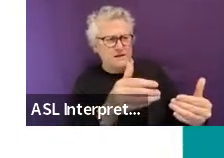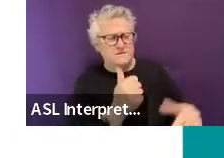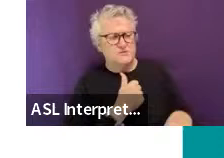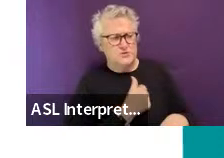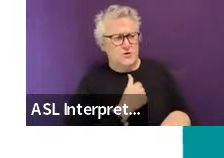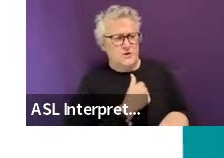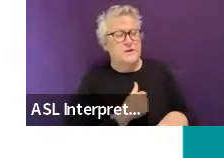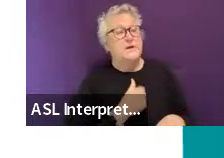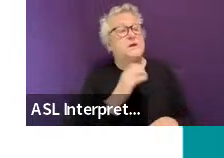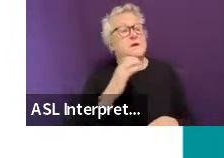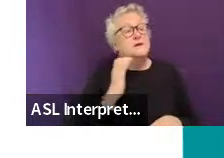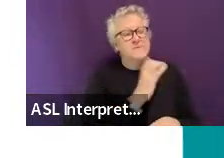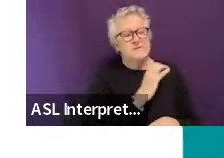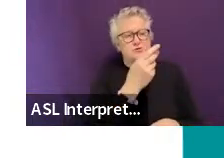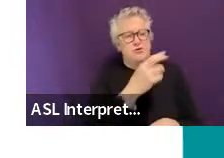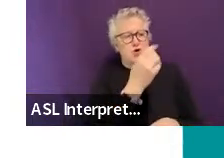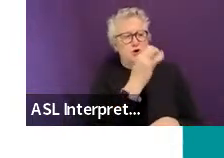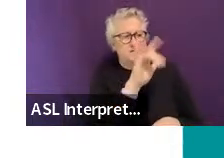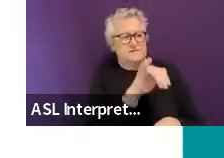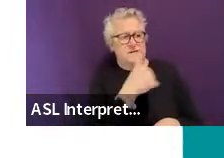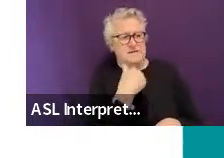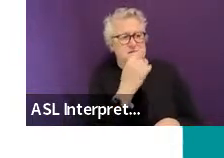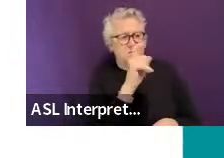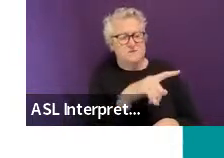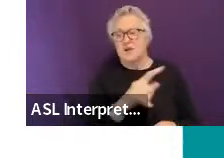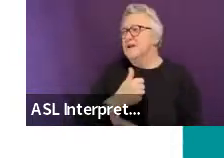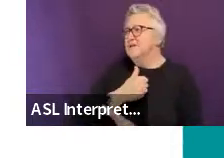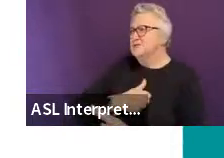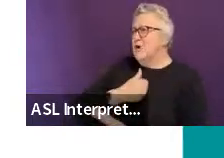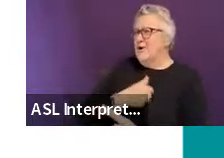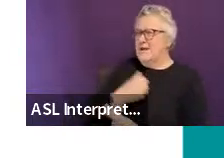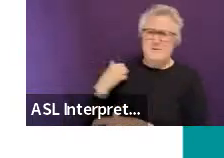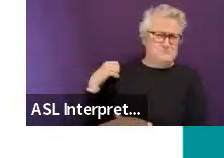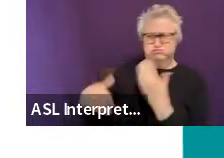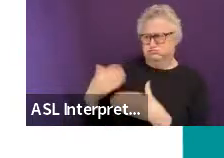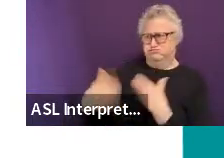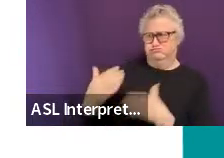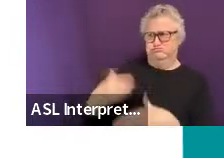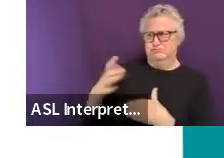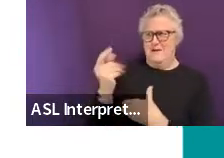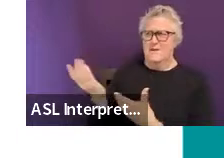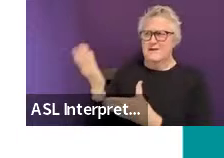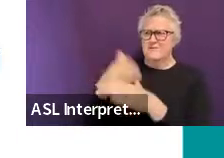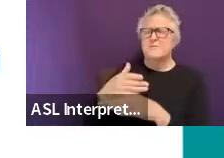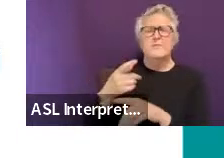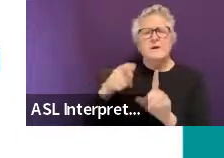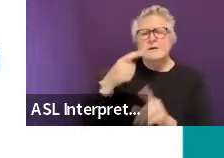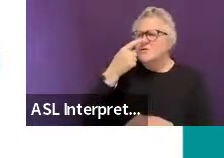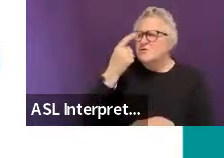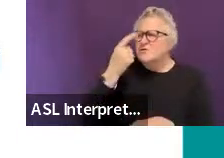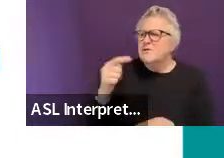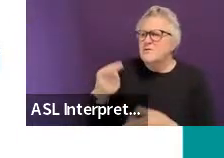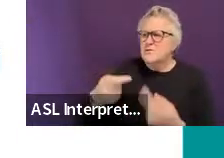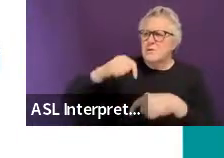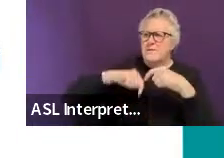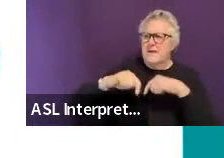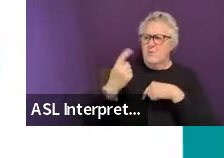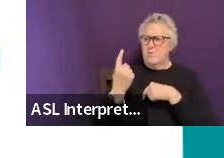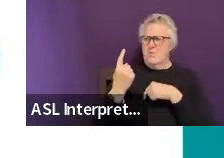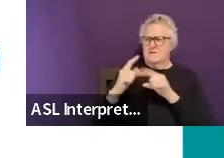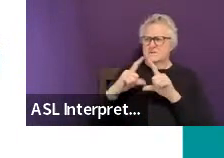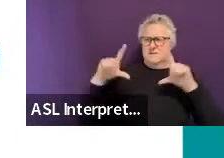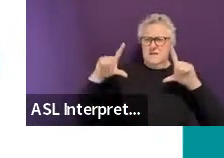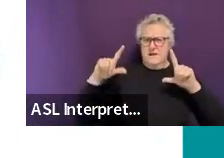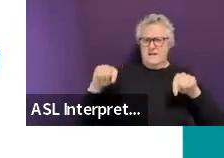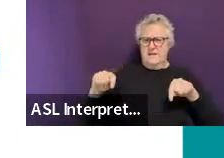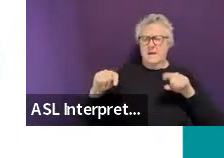Commissioner Hardesty has a question. Thank you. Sorry, he was on a roll. I didn't want to interrupt, but if you could go back one slide, please. You